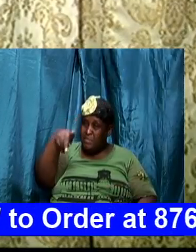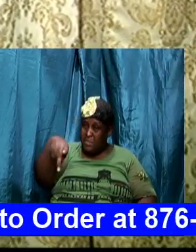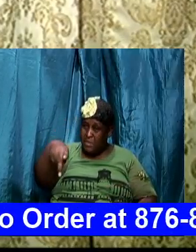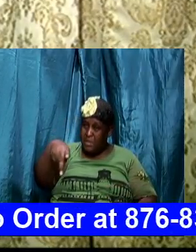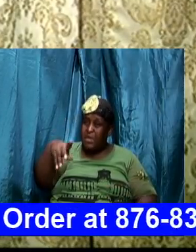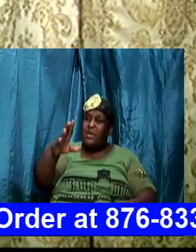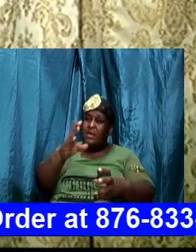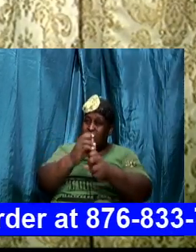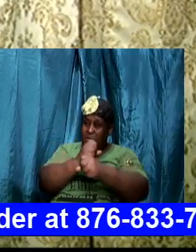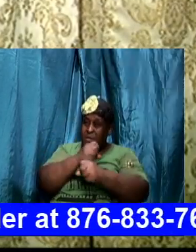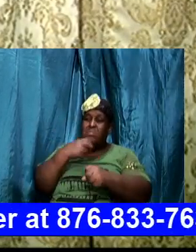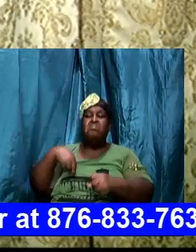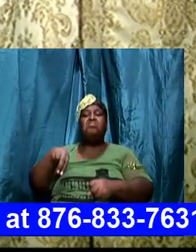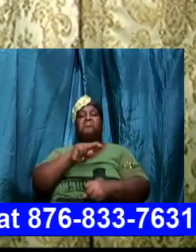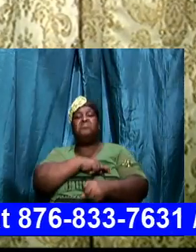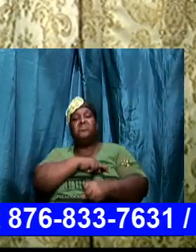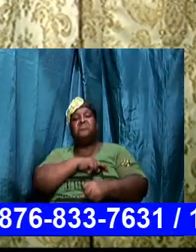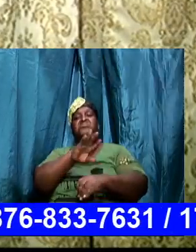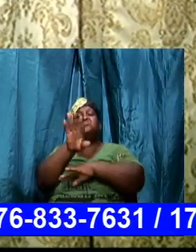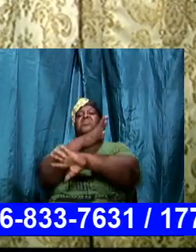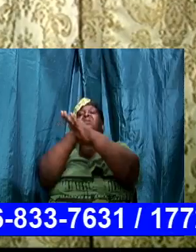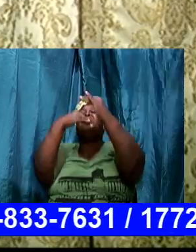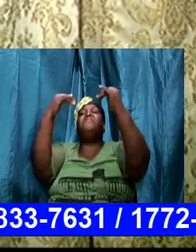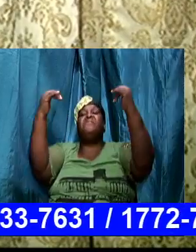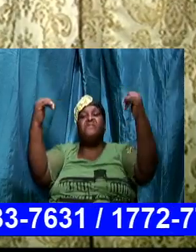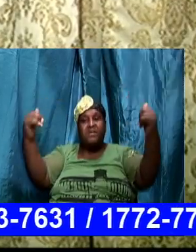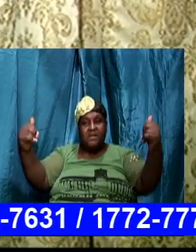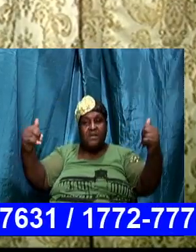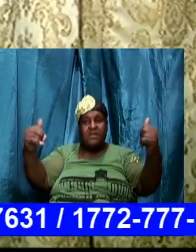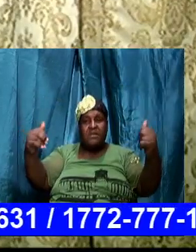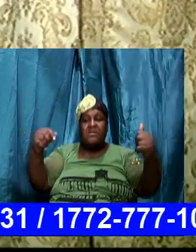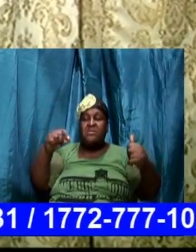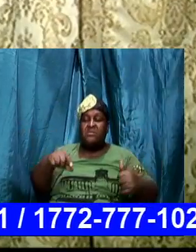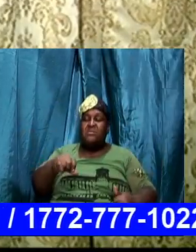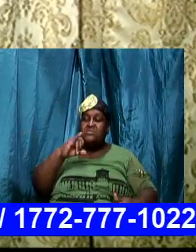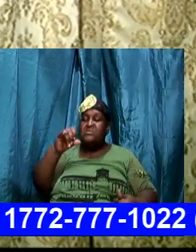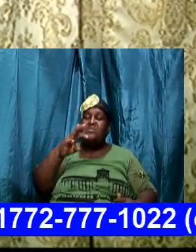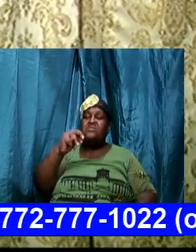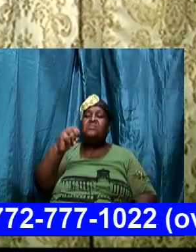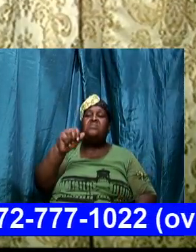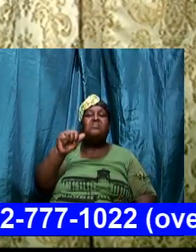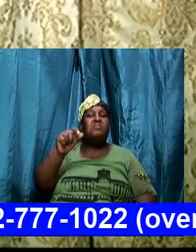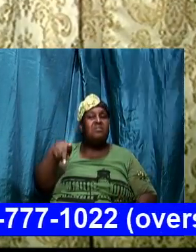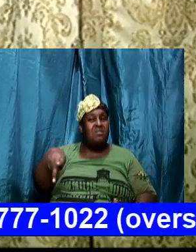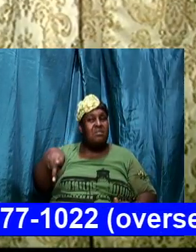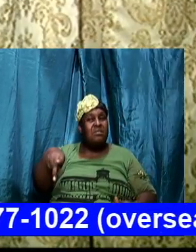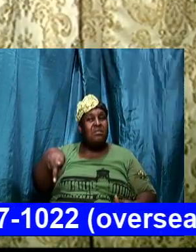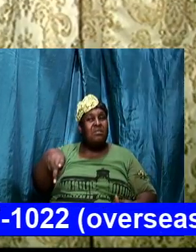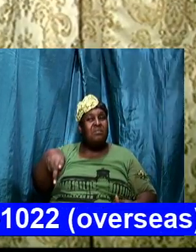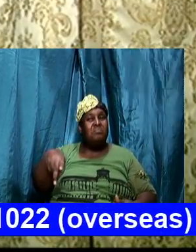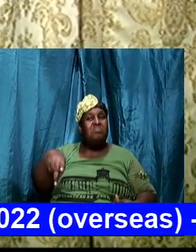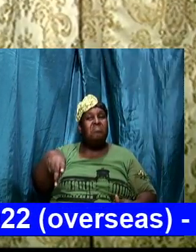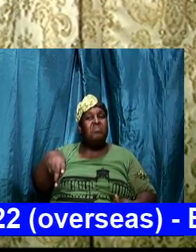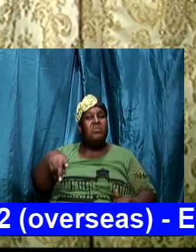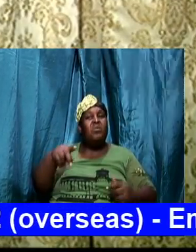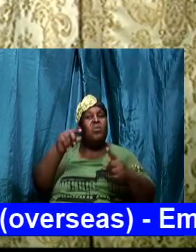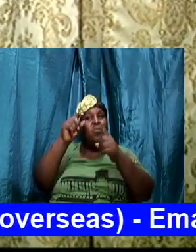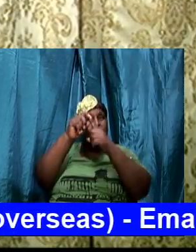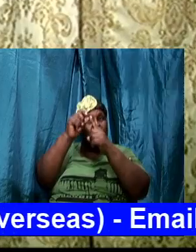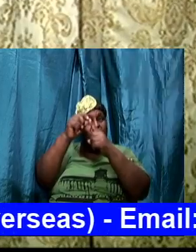to heaven. This is the roadmap This is